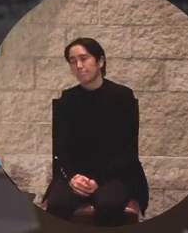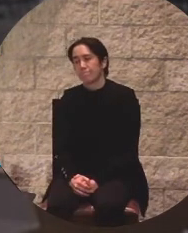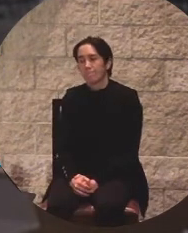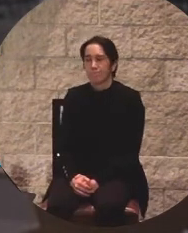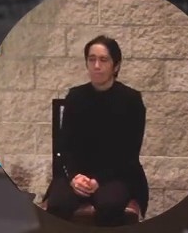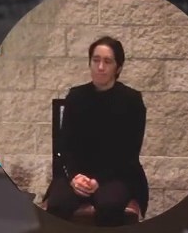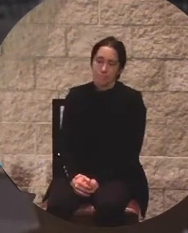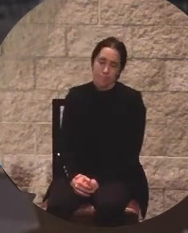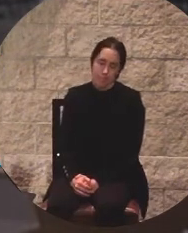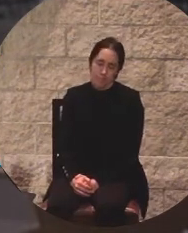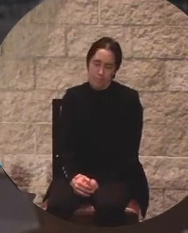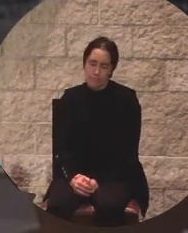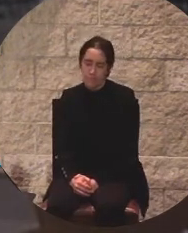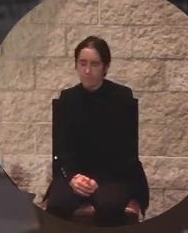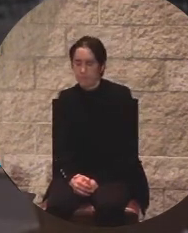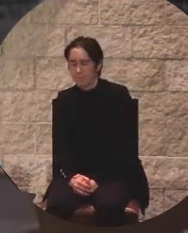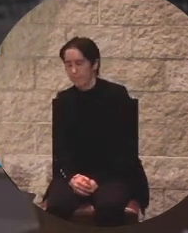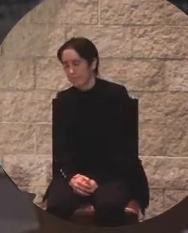Himmlische